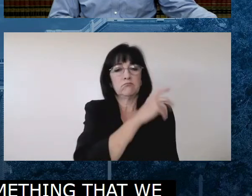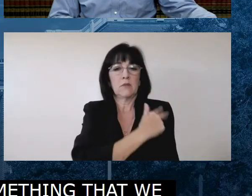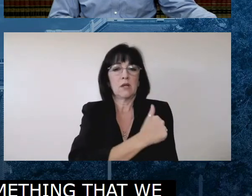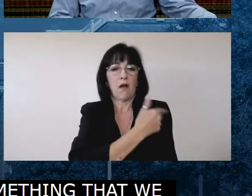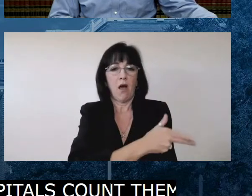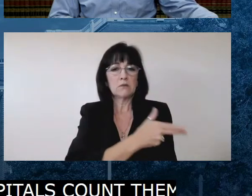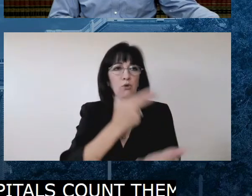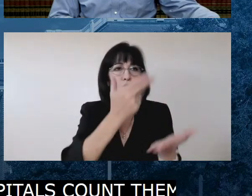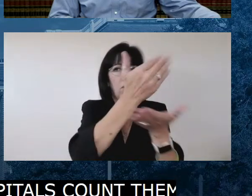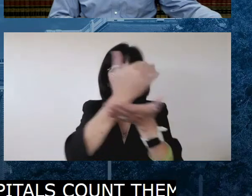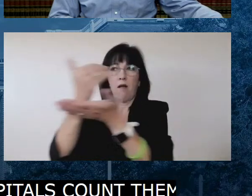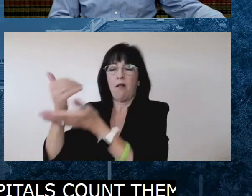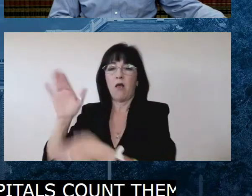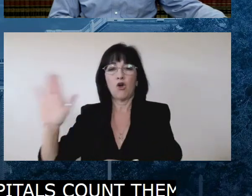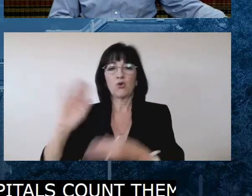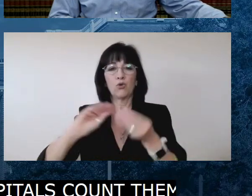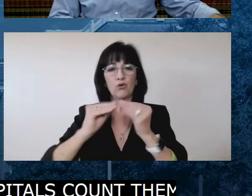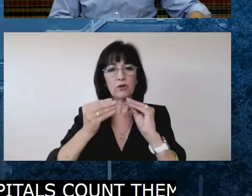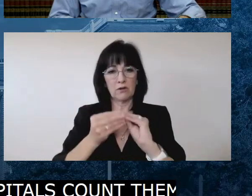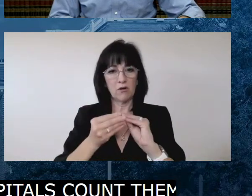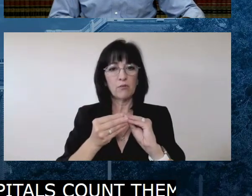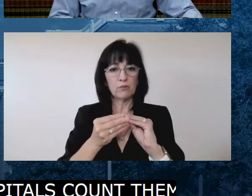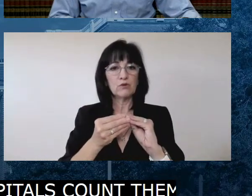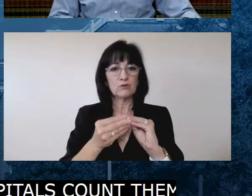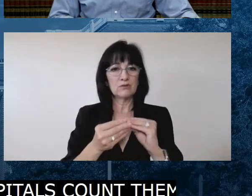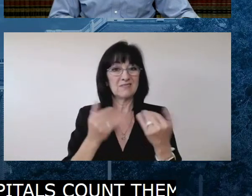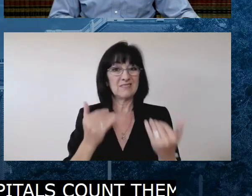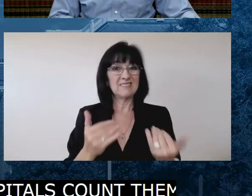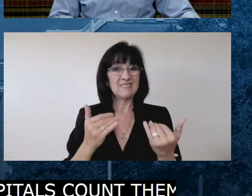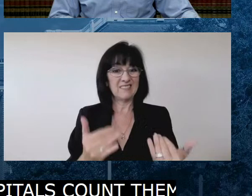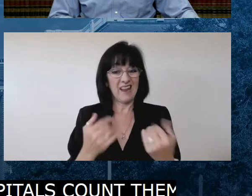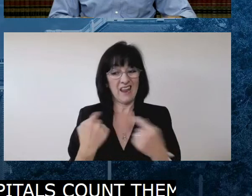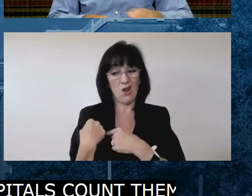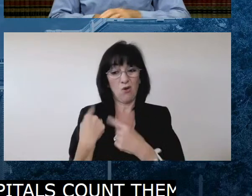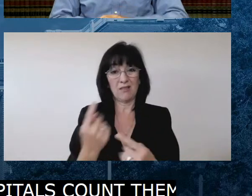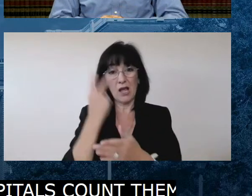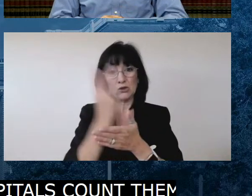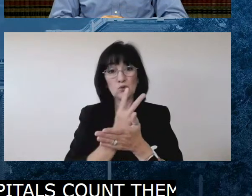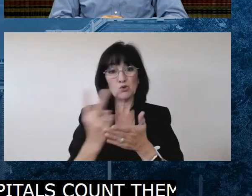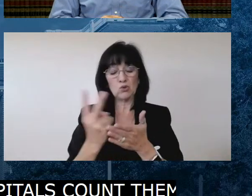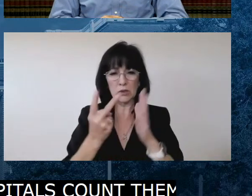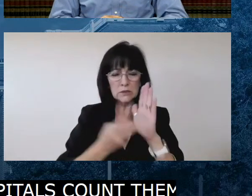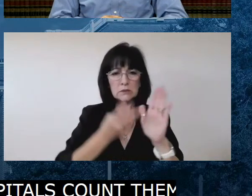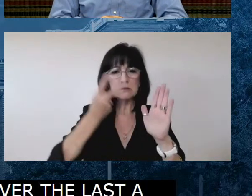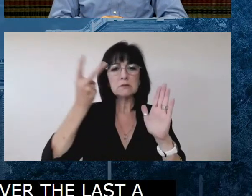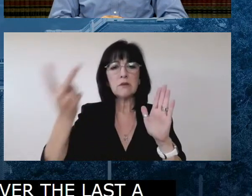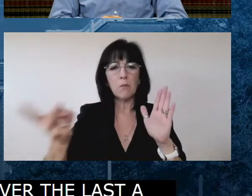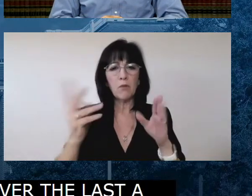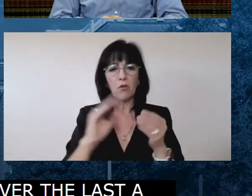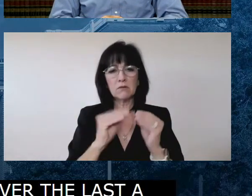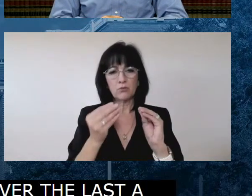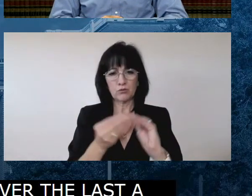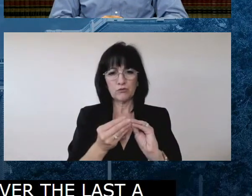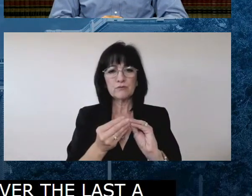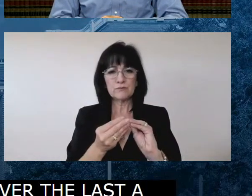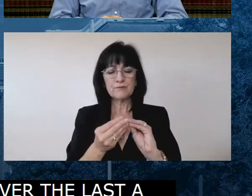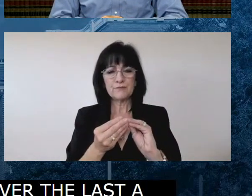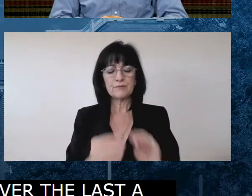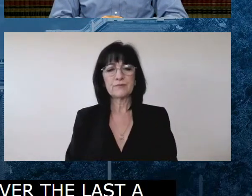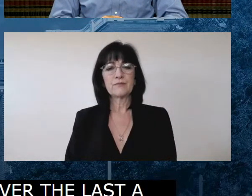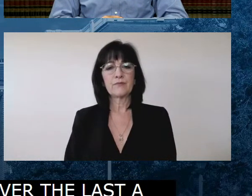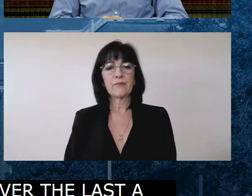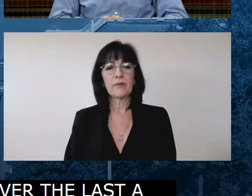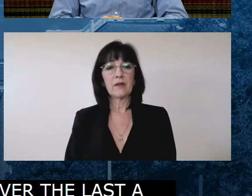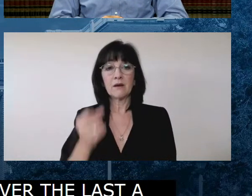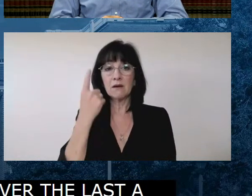more than doubled over the last couple weeks. At the same time, if you look at the number and percentage of people that are